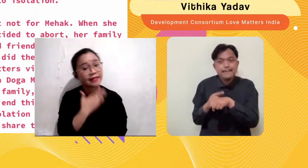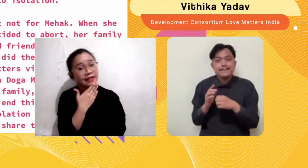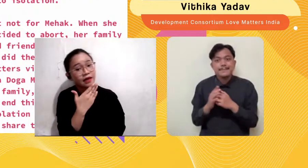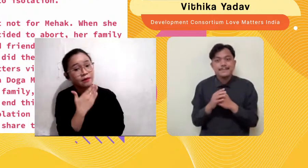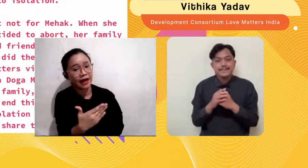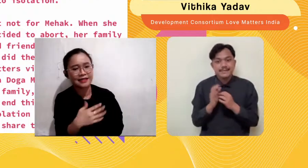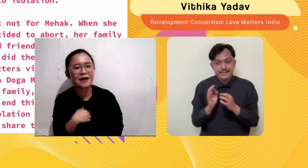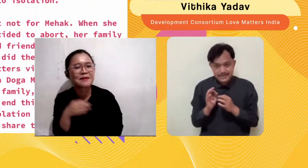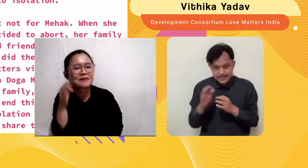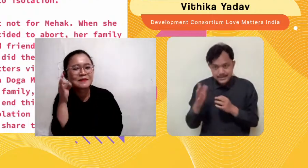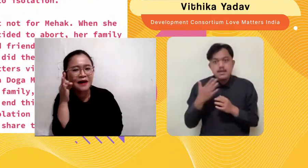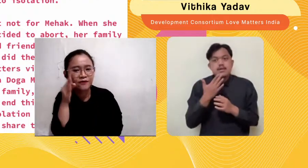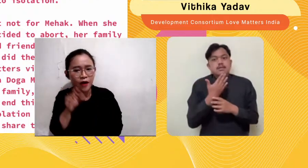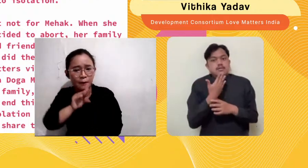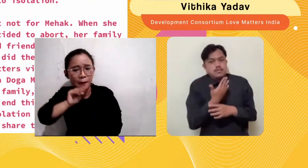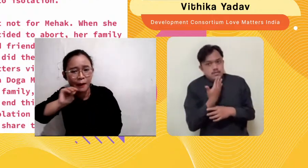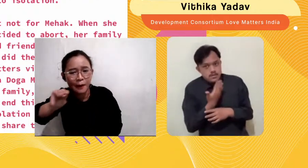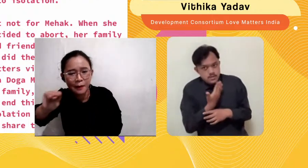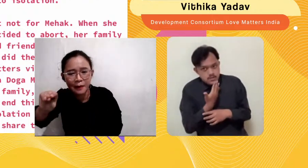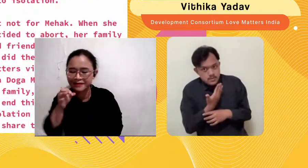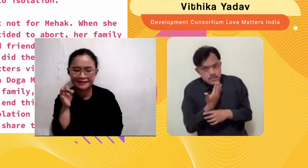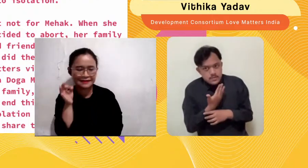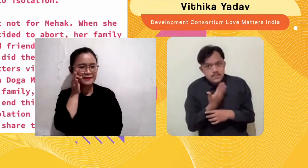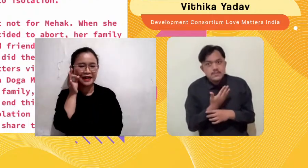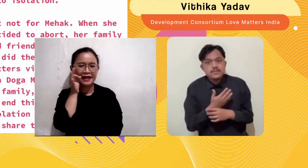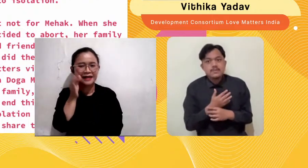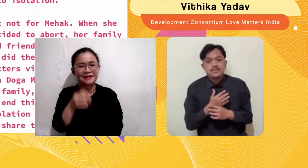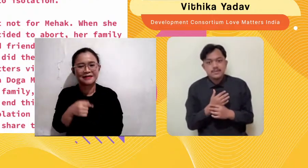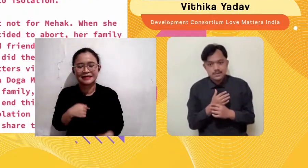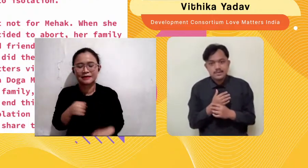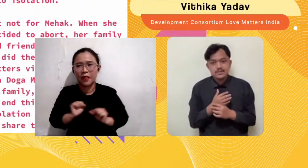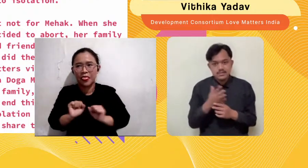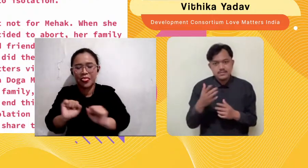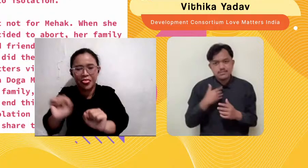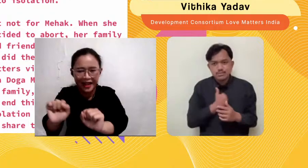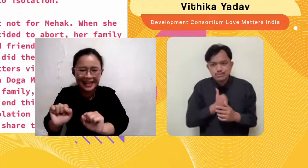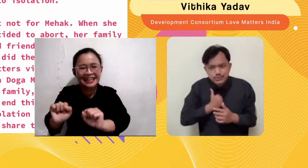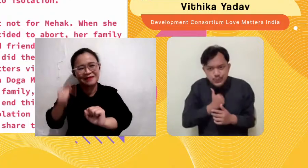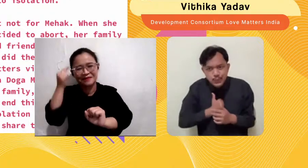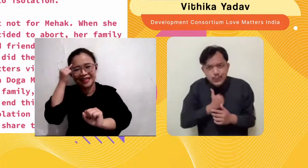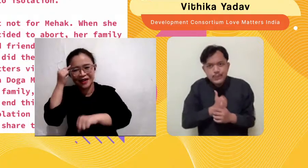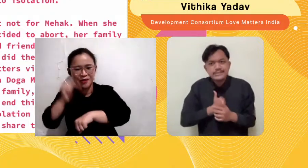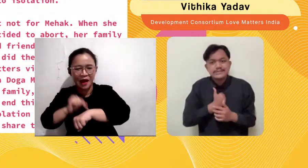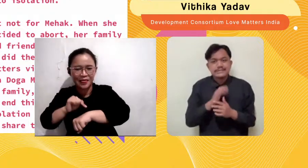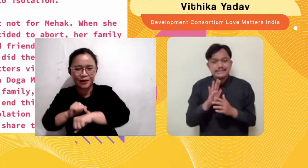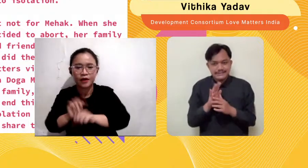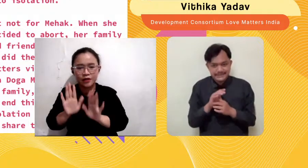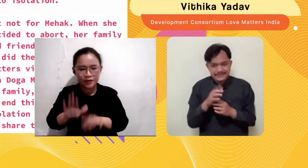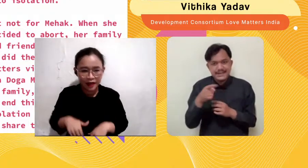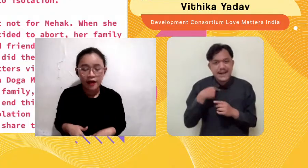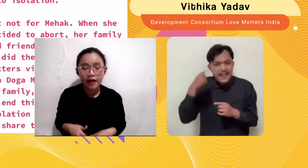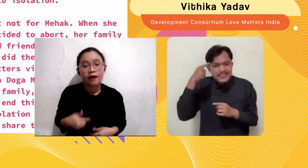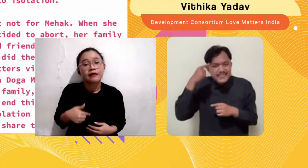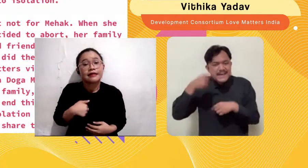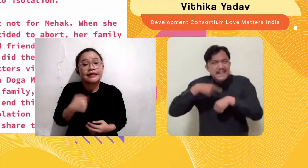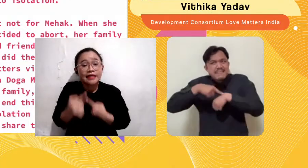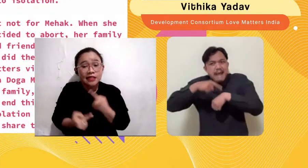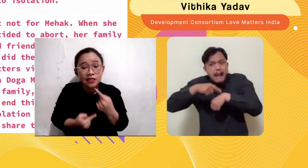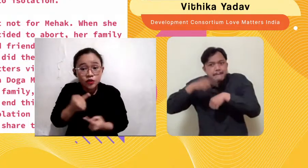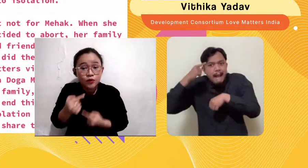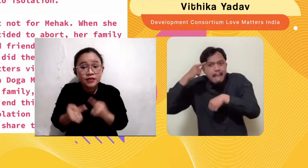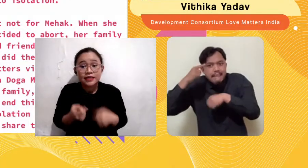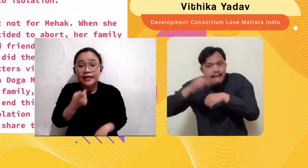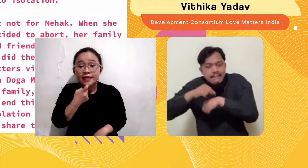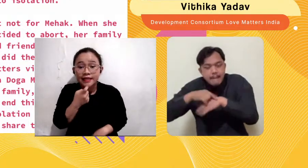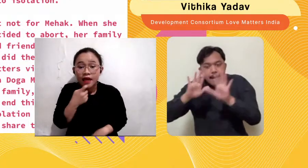so sorry about being so fast. I was, sort of running against time. Likewise, when we talk about innovative mediums, we